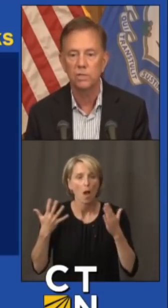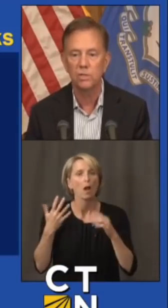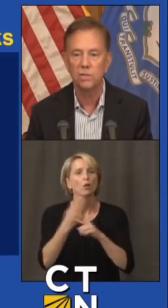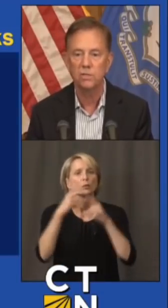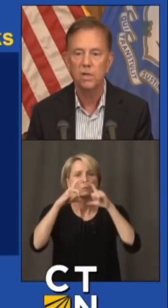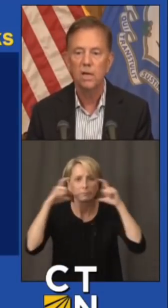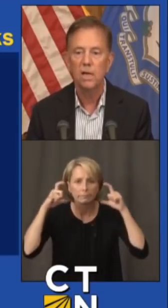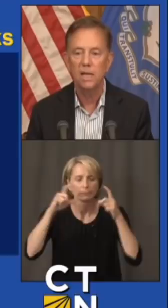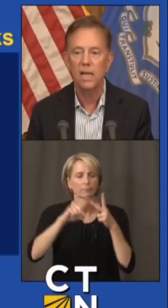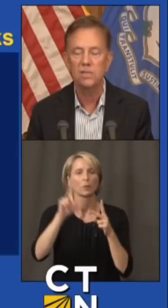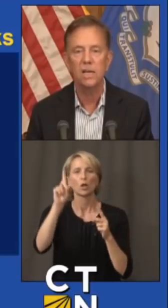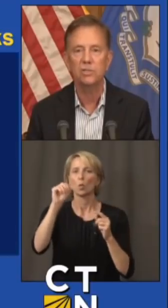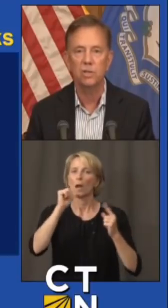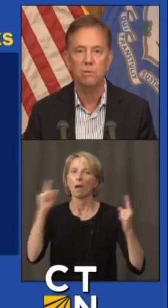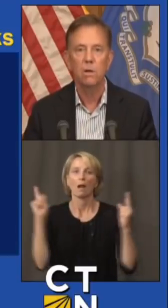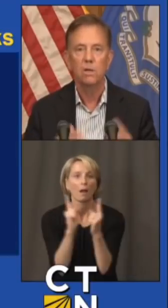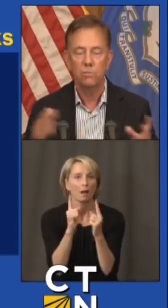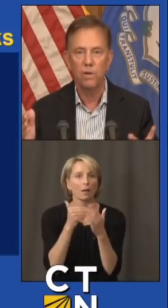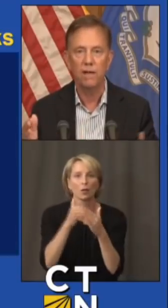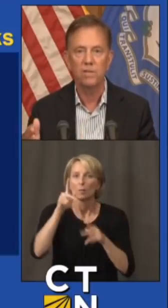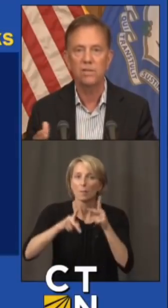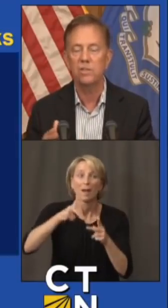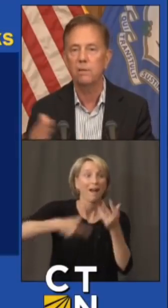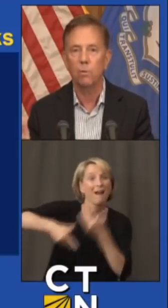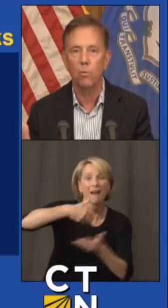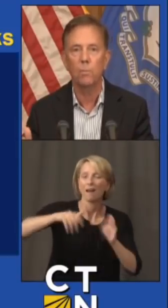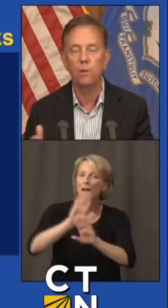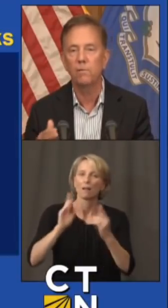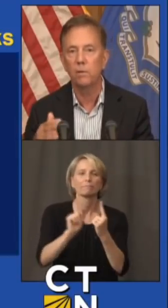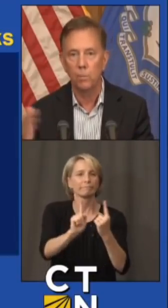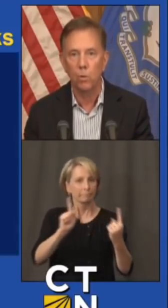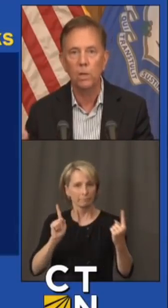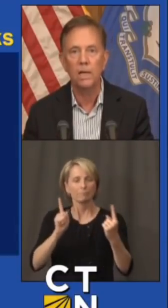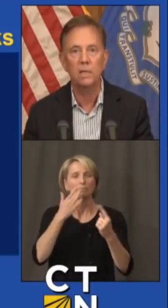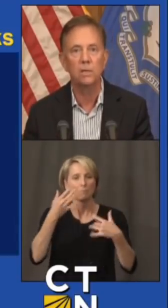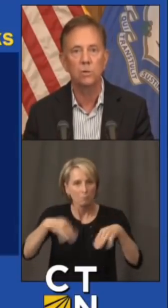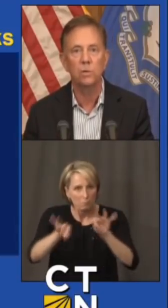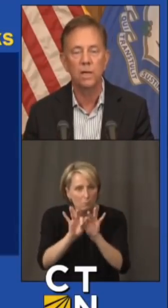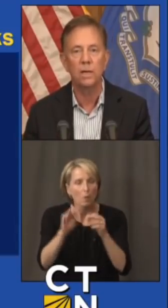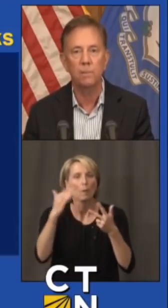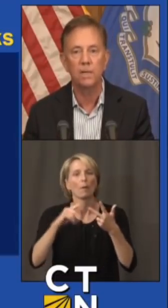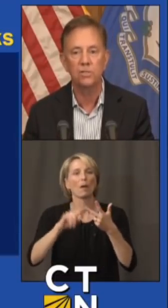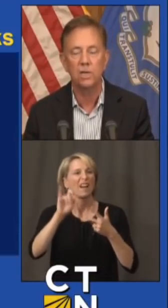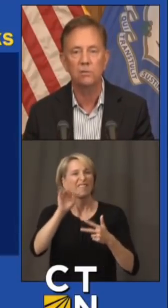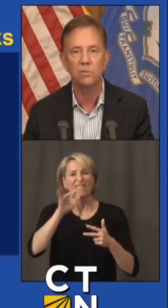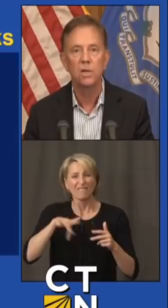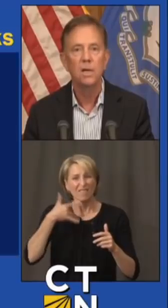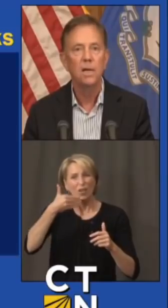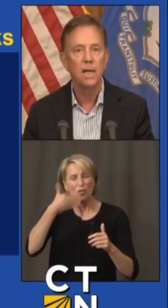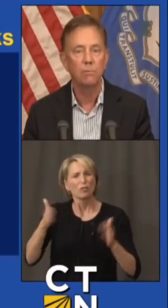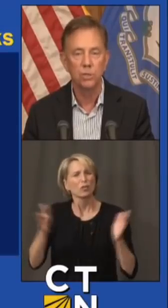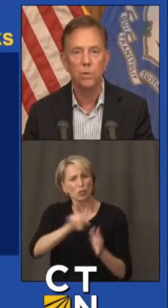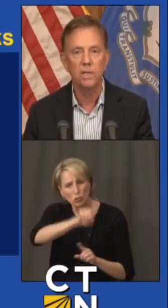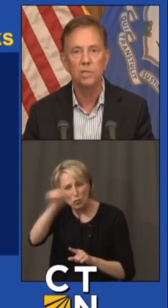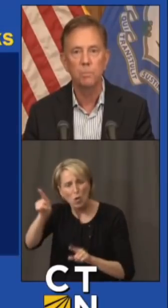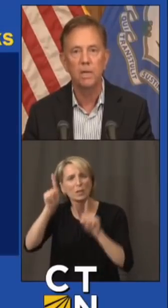social distance, and get tested. We have testing, we're more prevalent, we're more likely to do it than any place else,